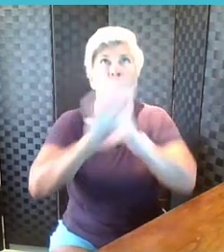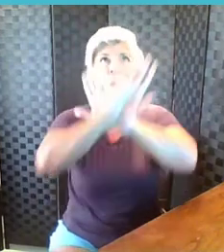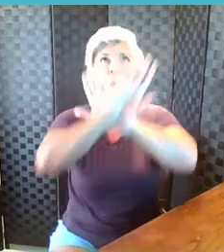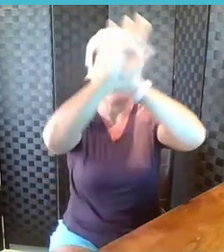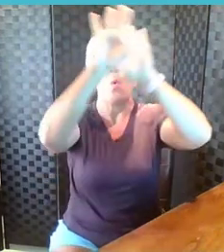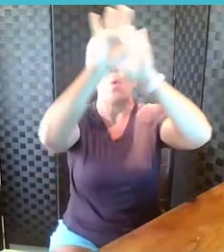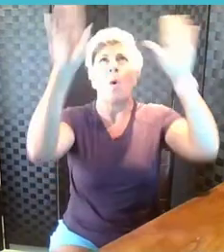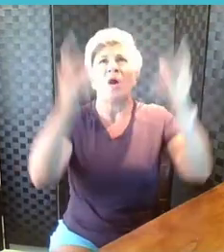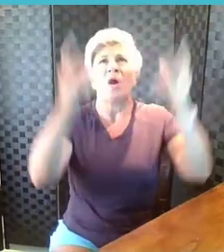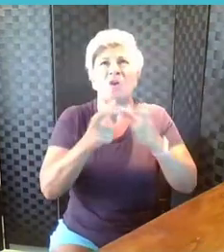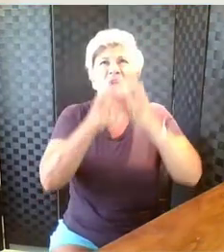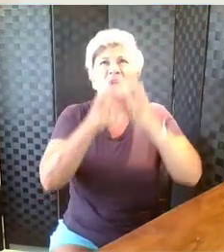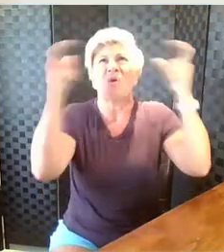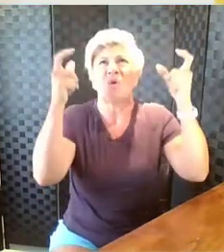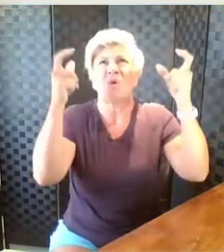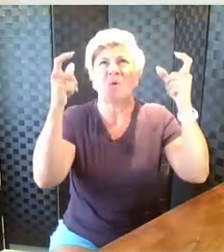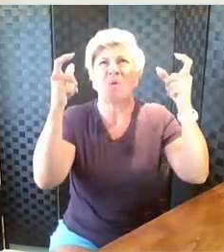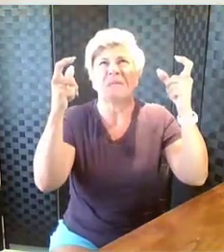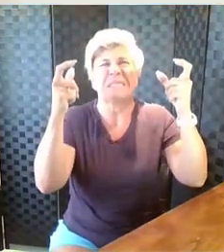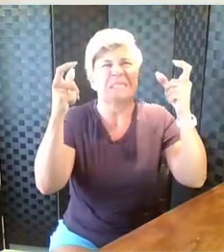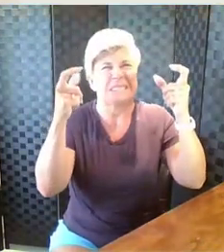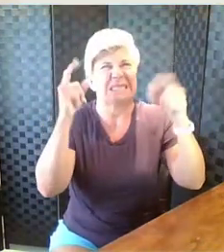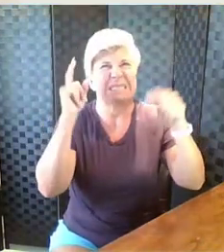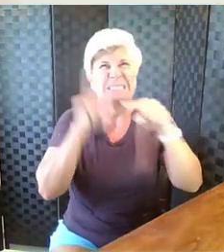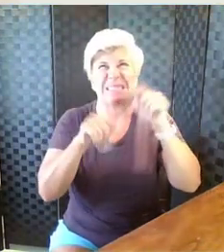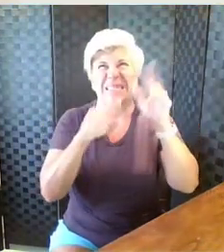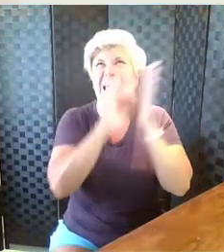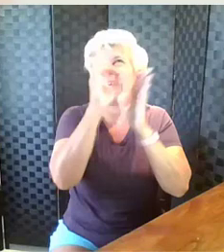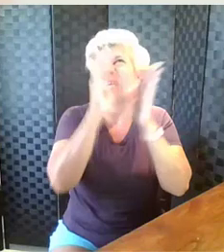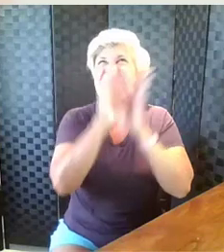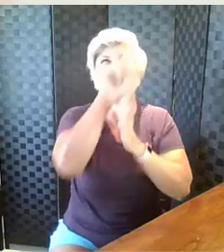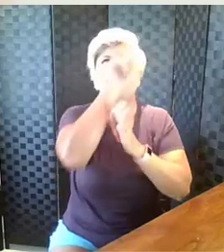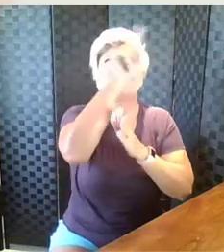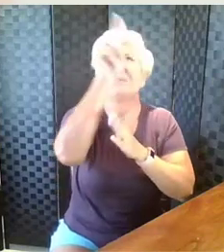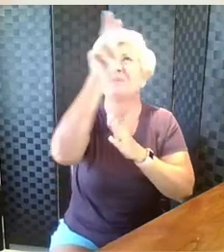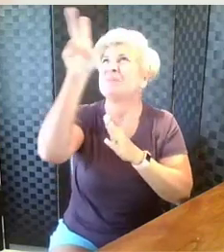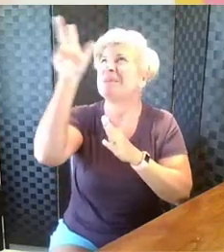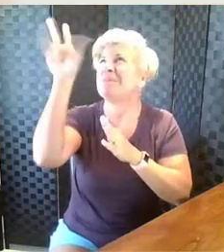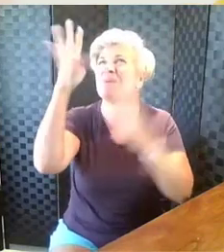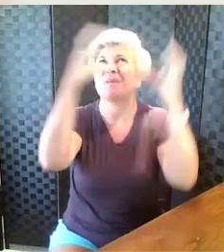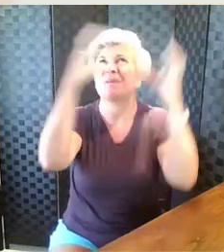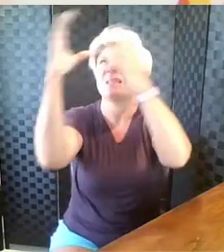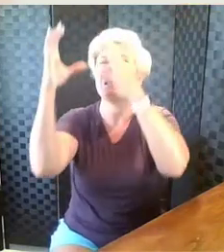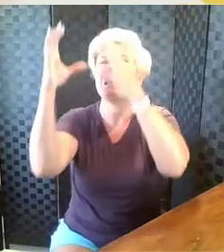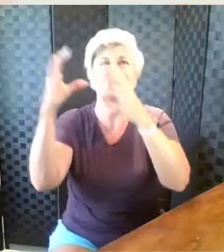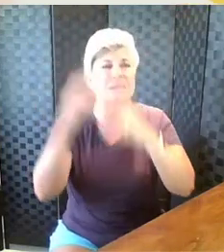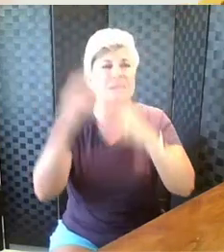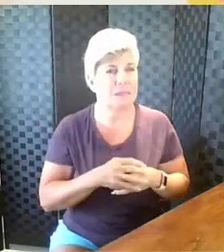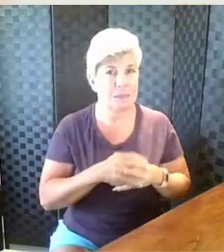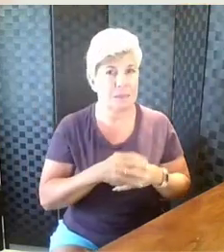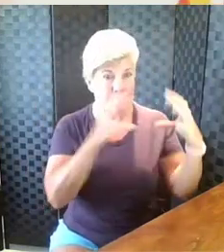It's hard to count them. And how many colorful dots do I have?